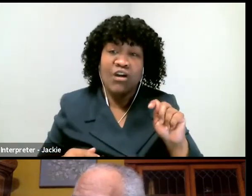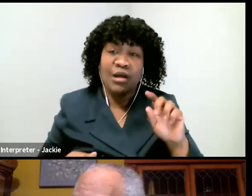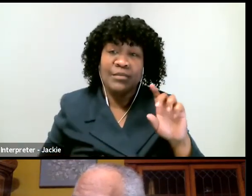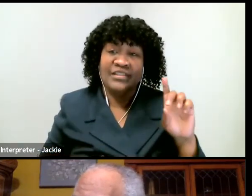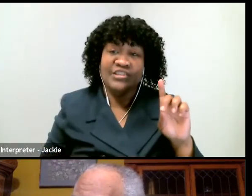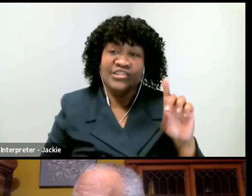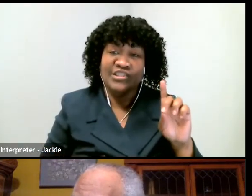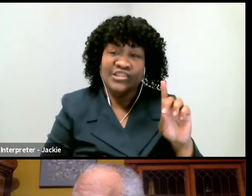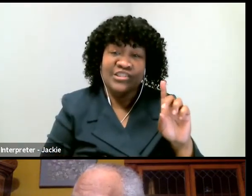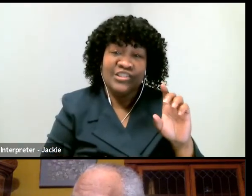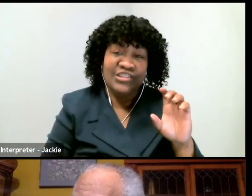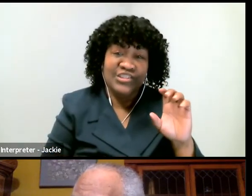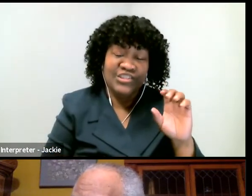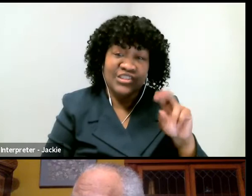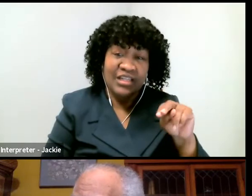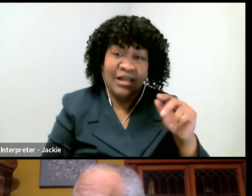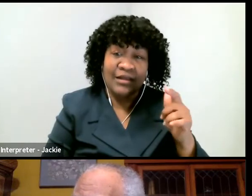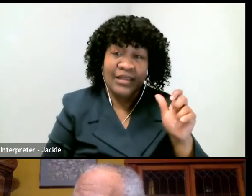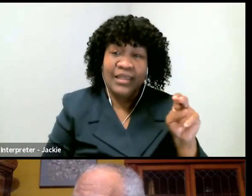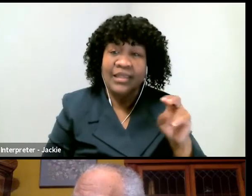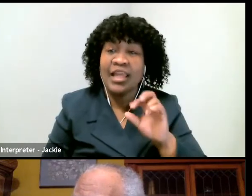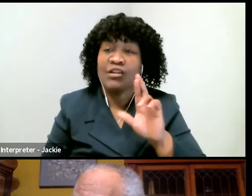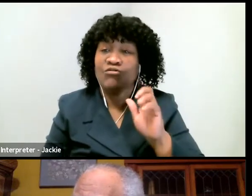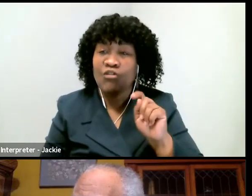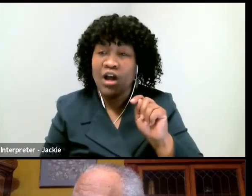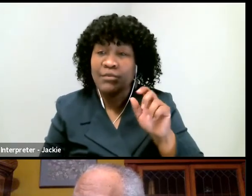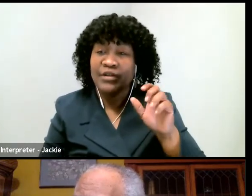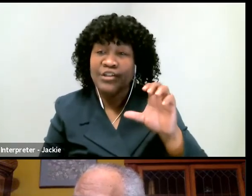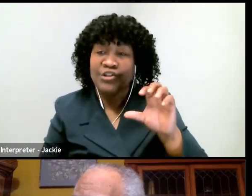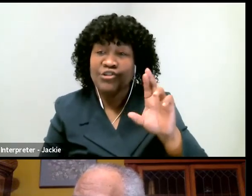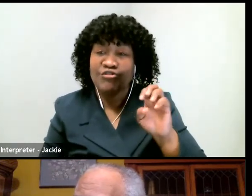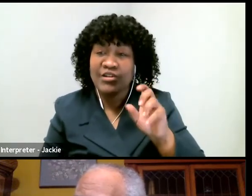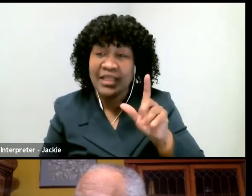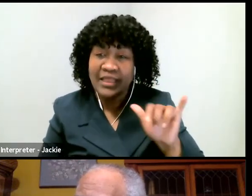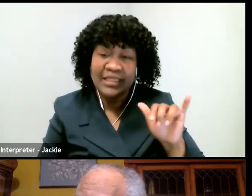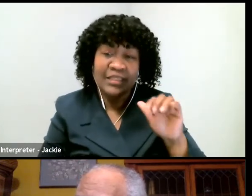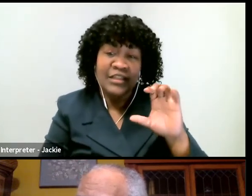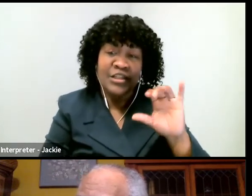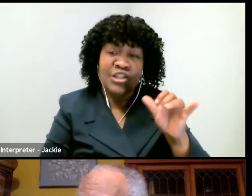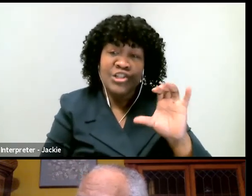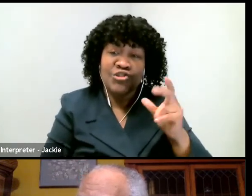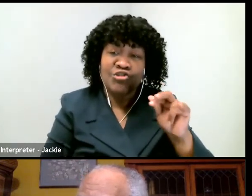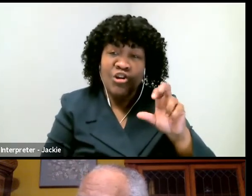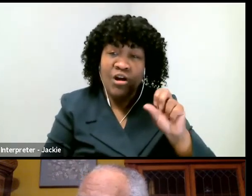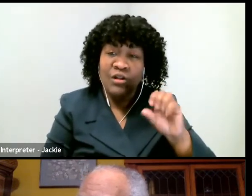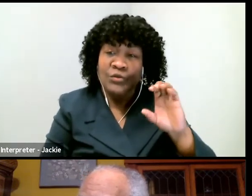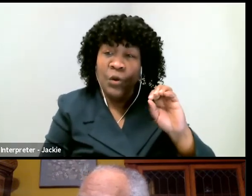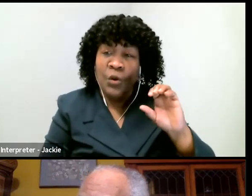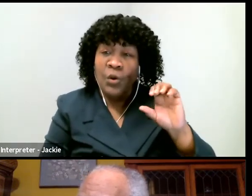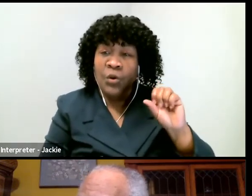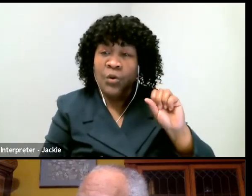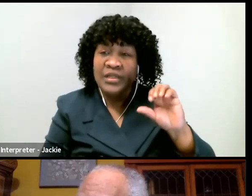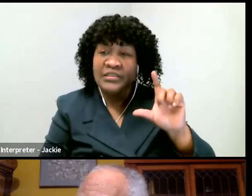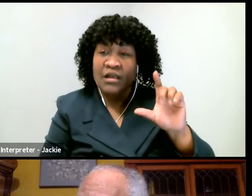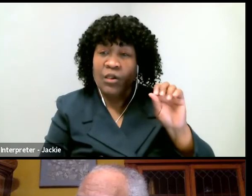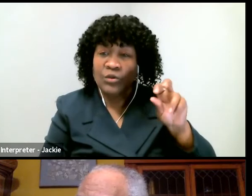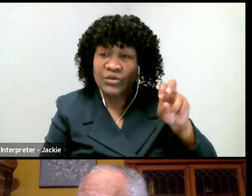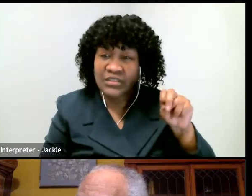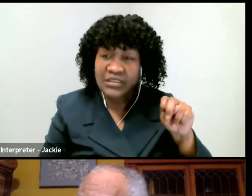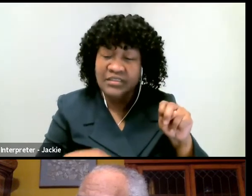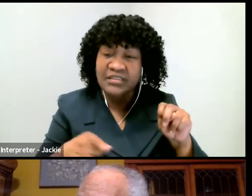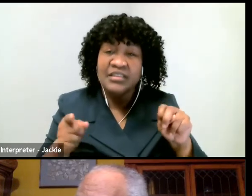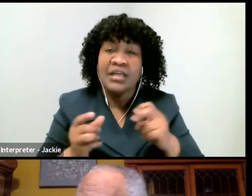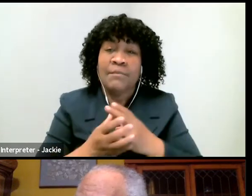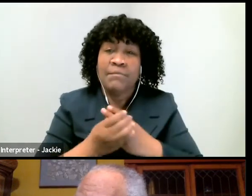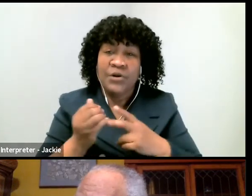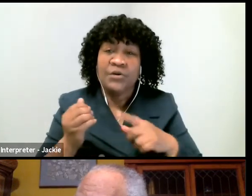Levertov, Robert Creeley, Charles Olson, you know, mentioned by both of them